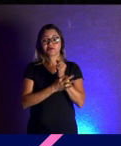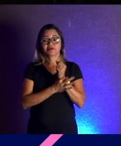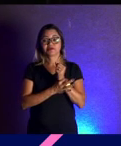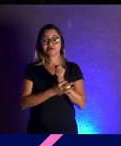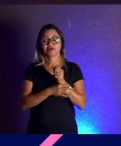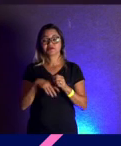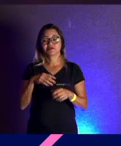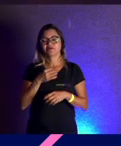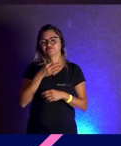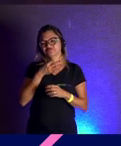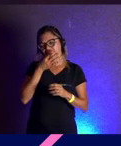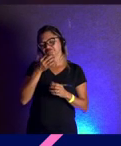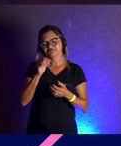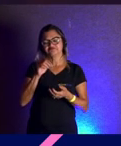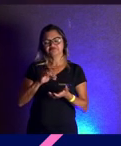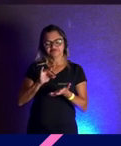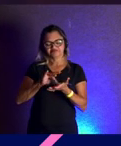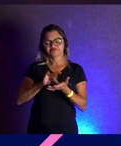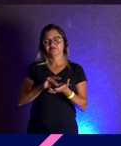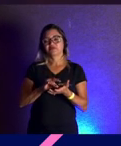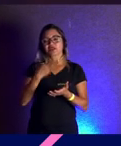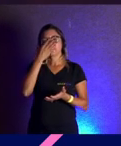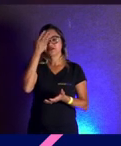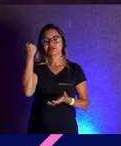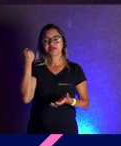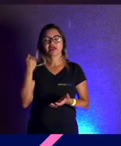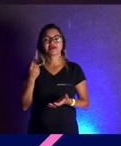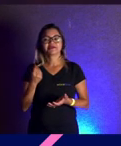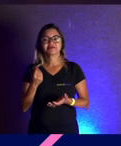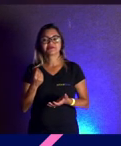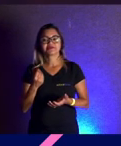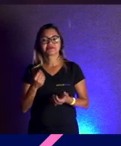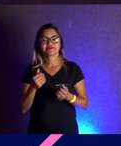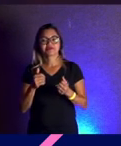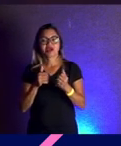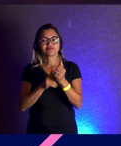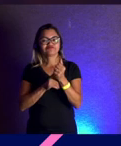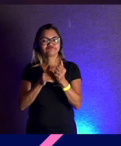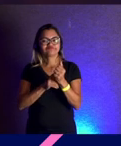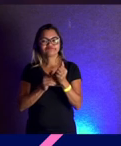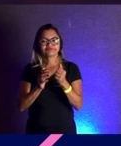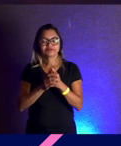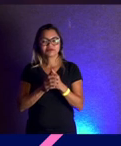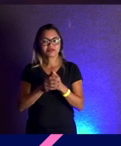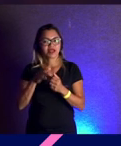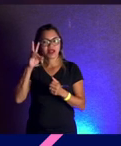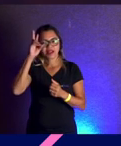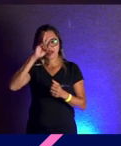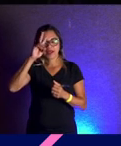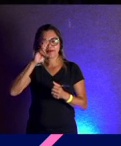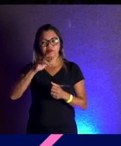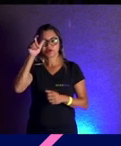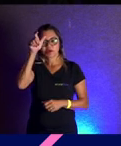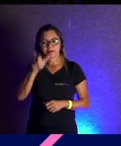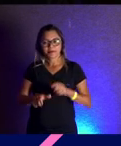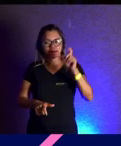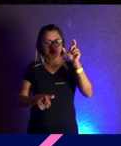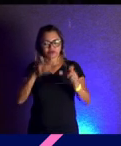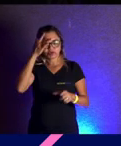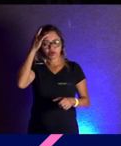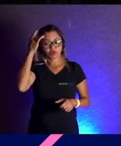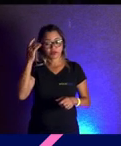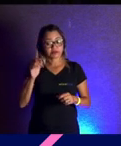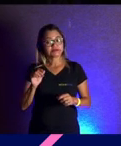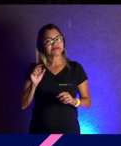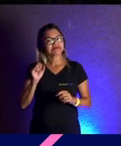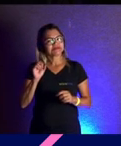wrote it. So no one will remember it if they're reading it in someone else's report. You have to assume, you have to know